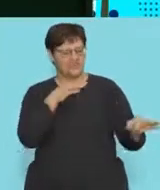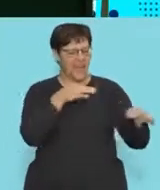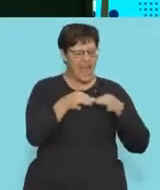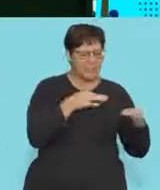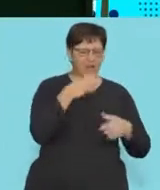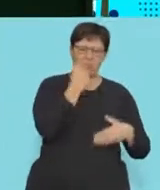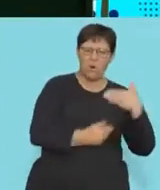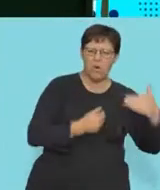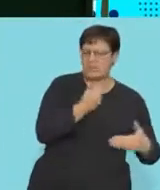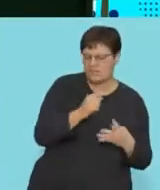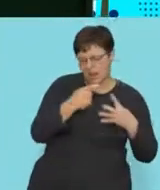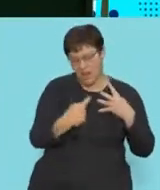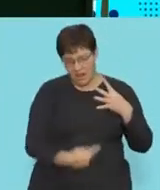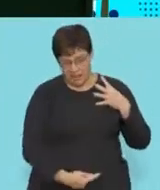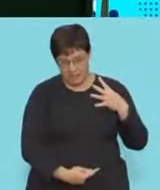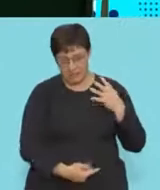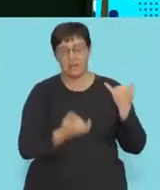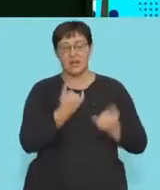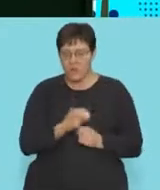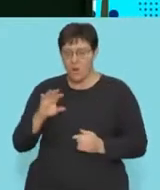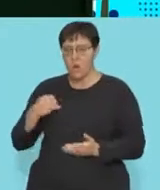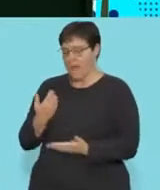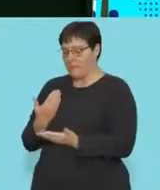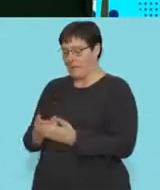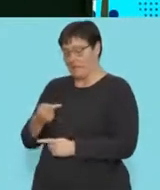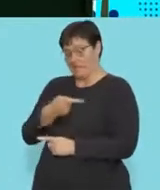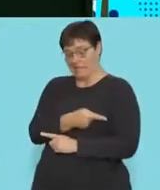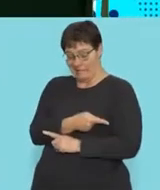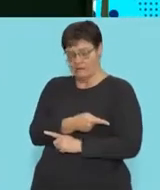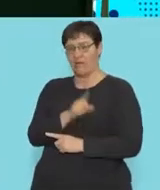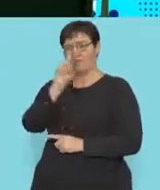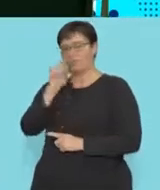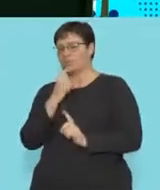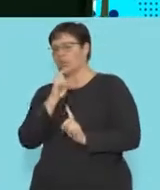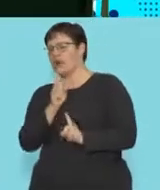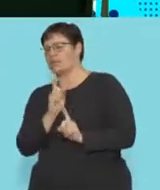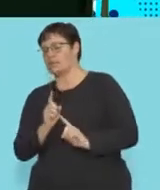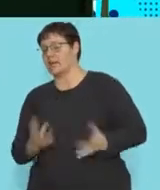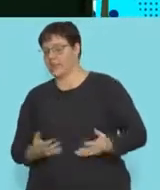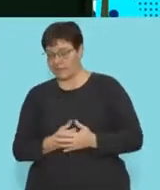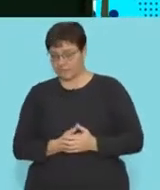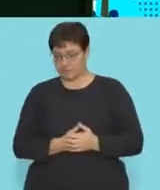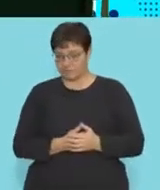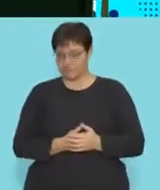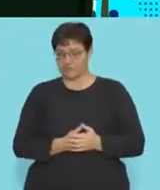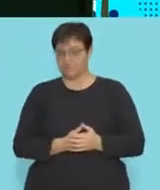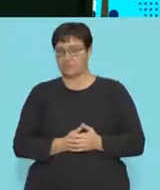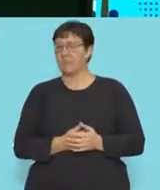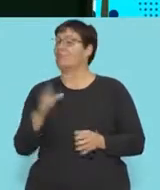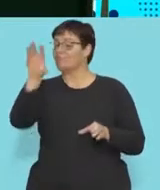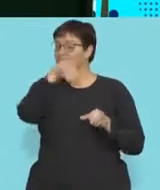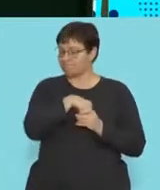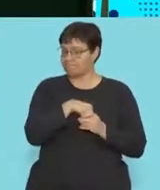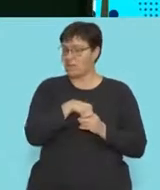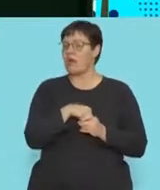various processes. Now let's look at the application of our understanding to a few questions. I challenge you to join me in